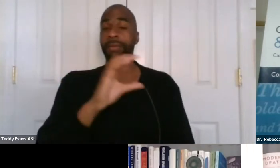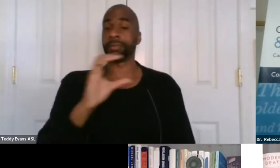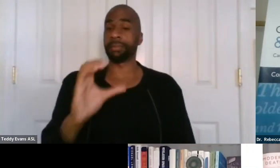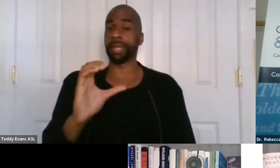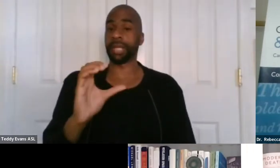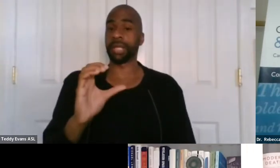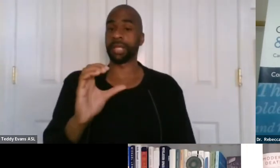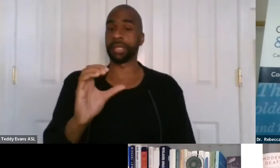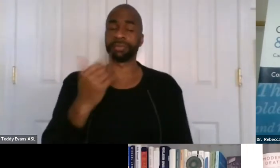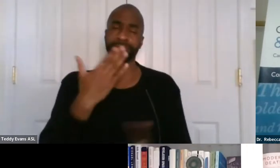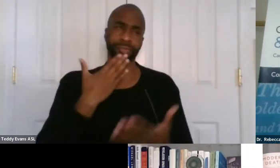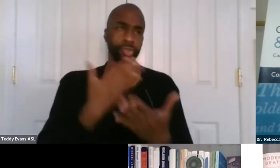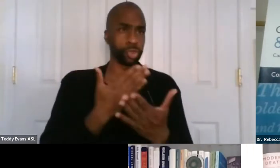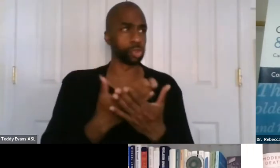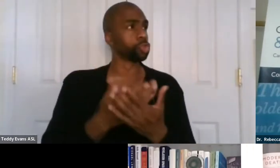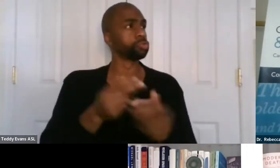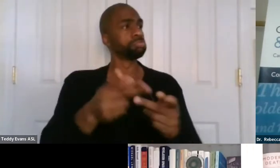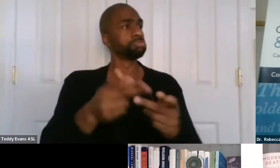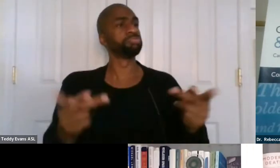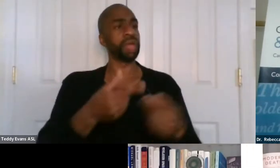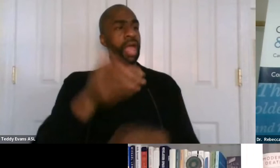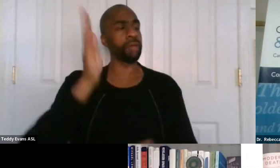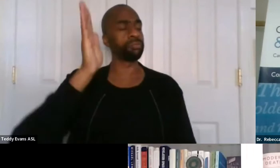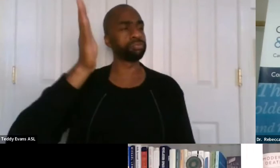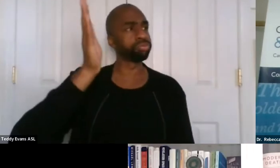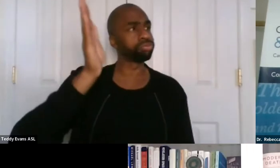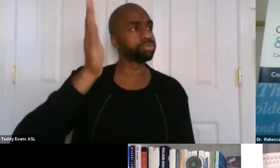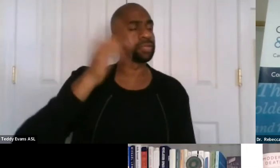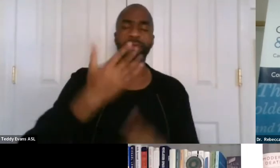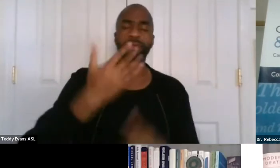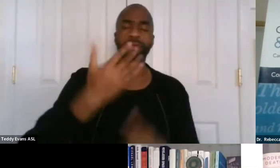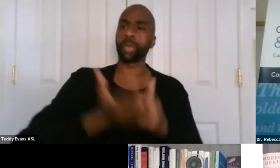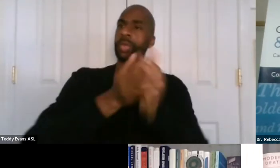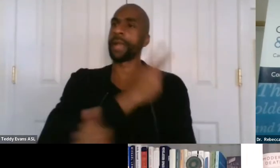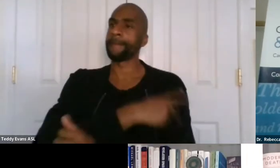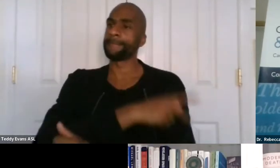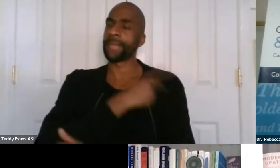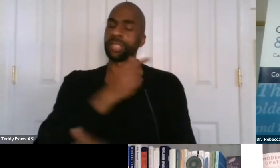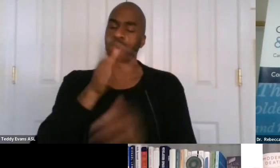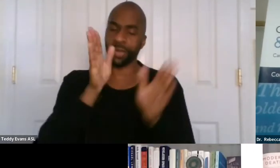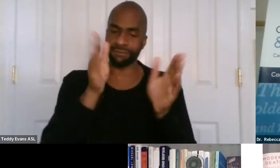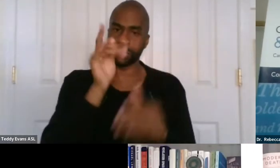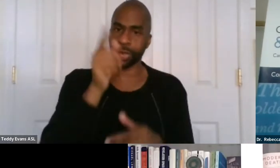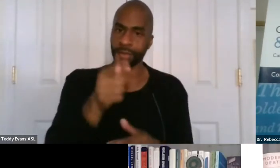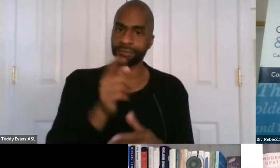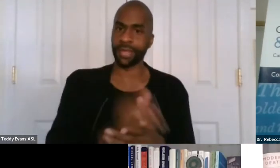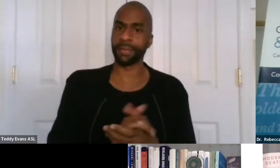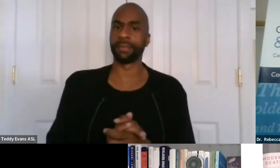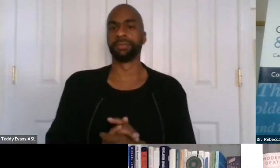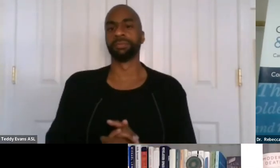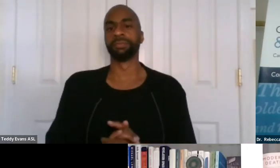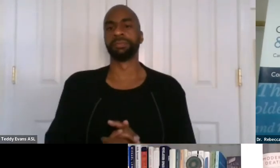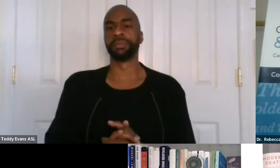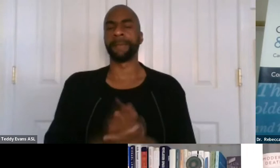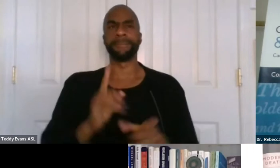platform for work like this, because it is a patient-centered organization, but it provides a sort of template for what can be done if